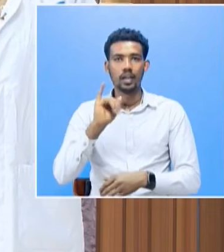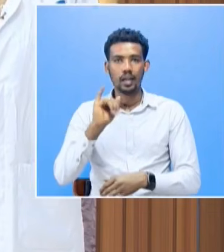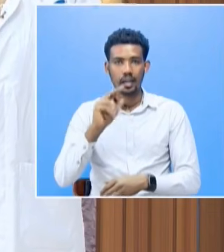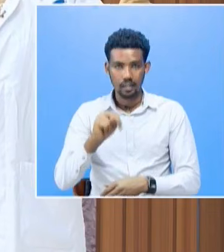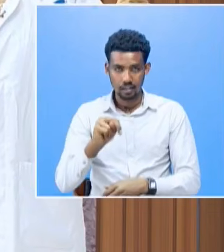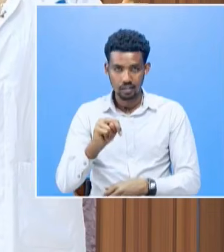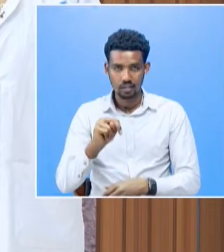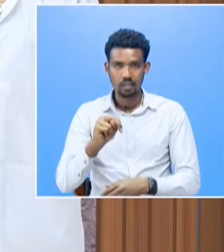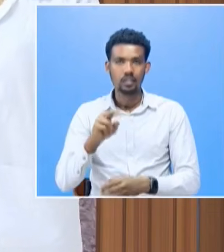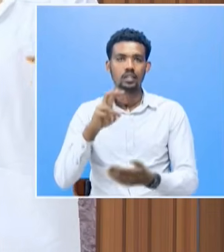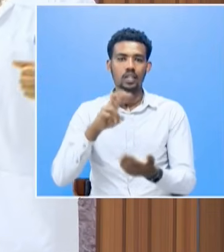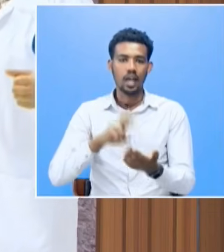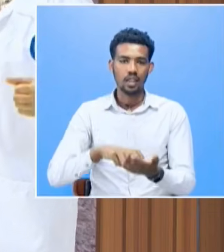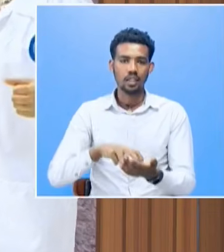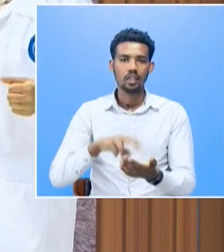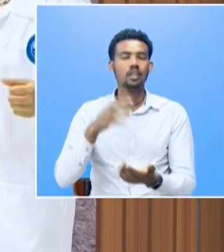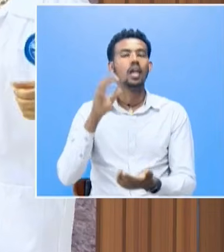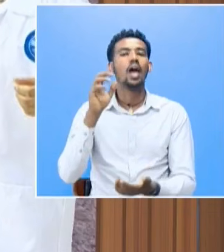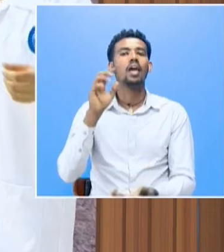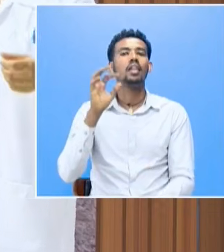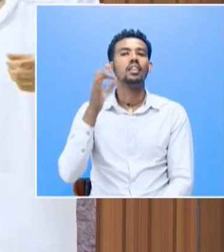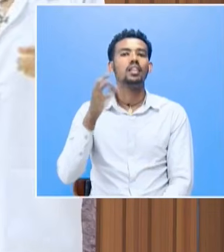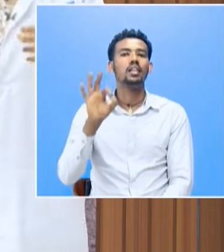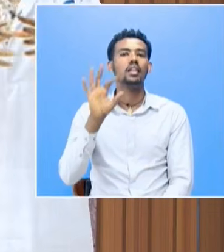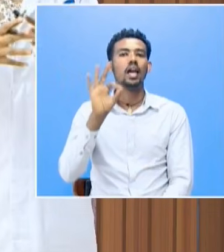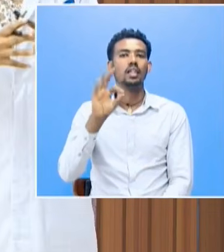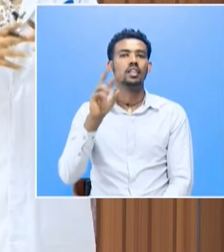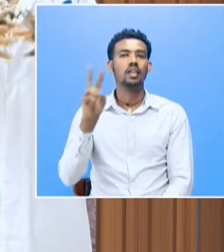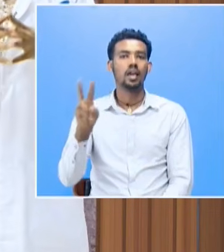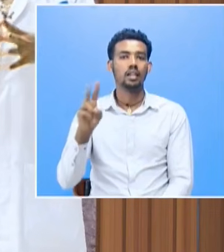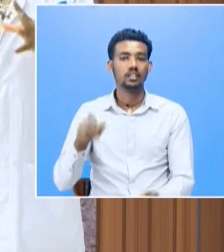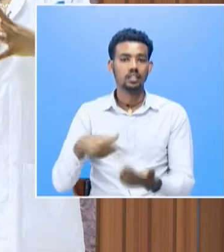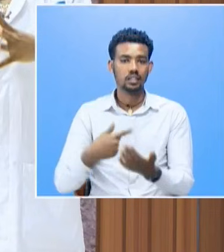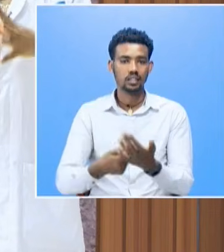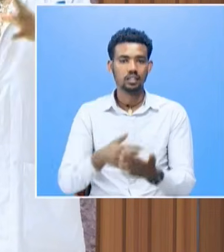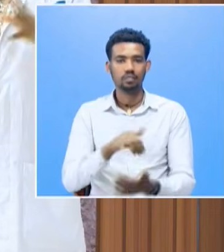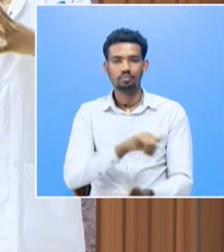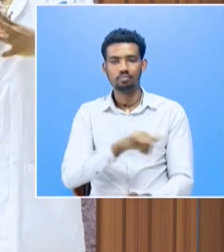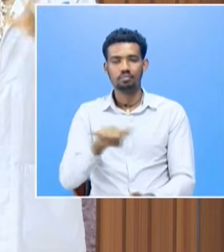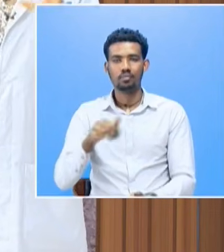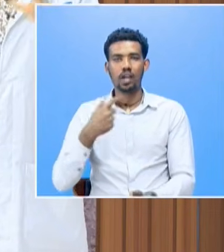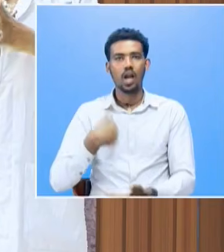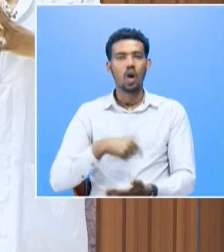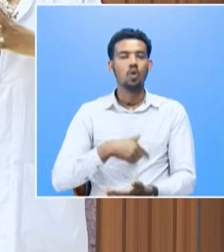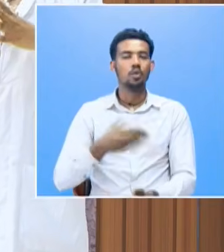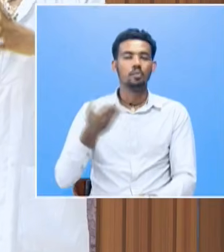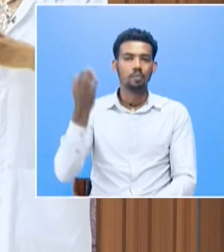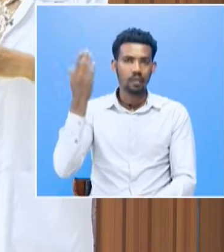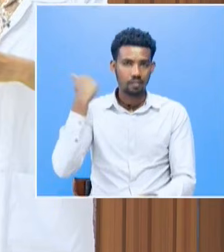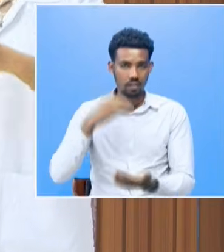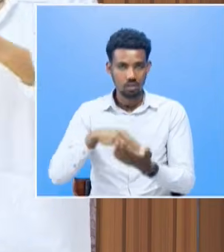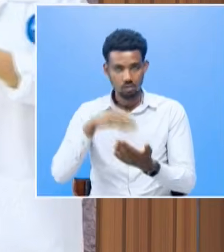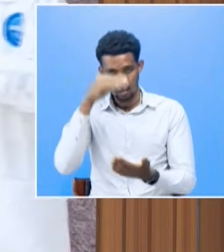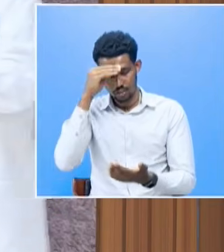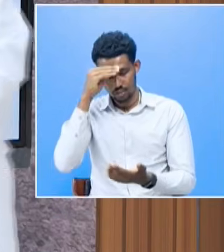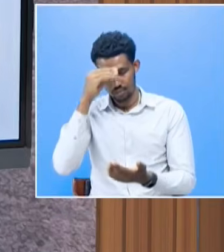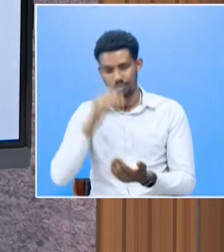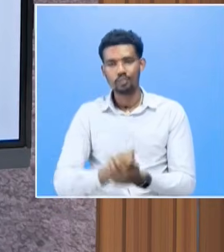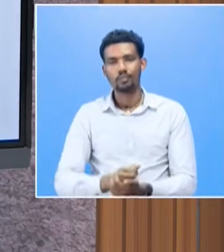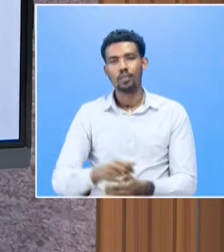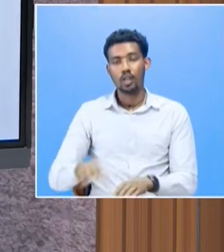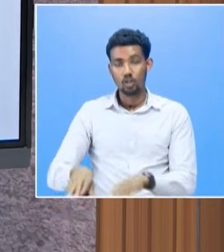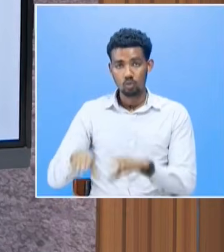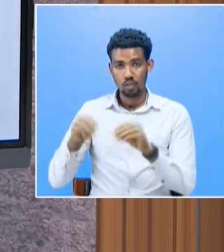1998. Bravo. So long period of time. This was our previous lesson. Students, I hope